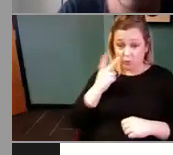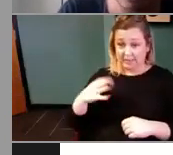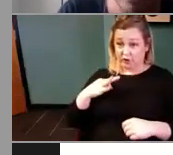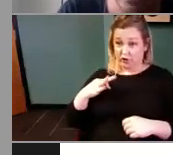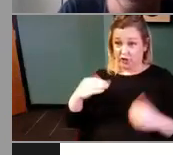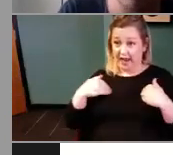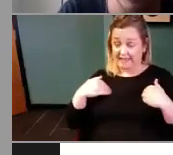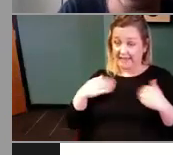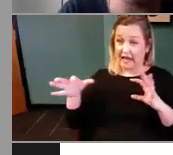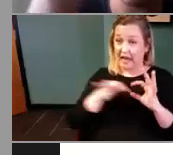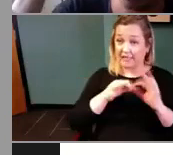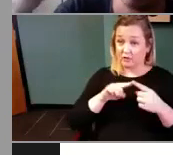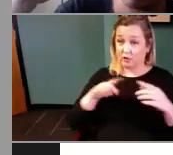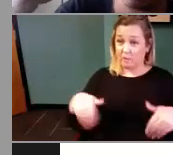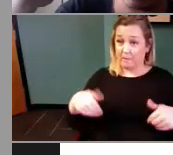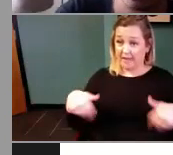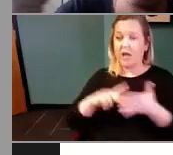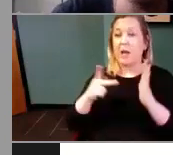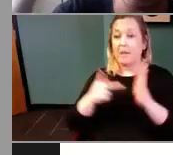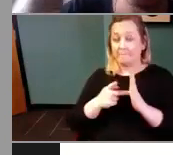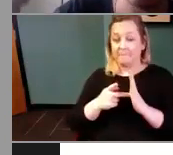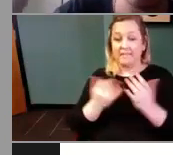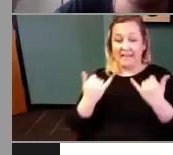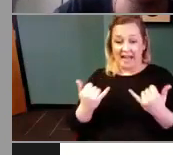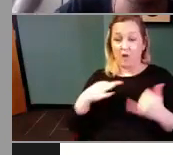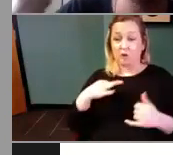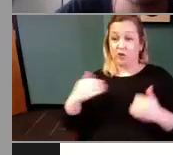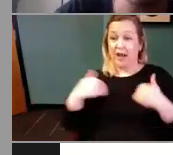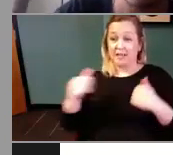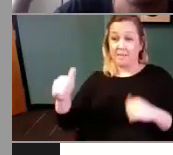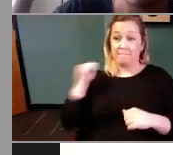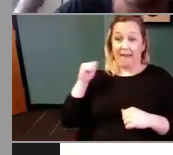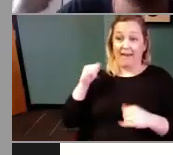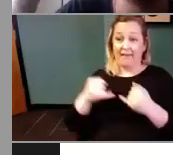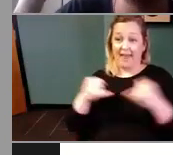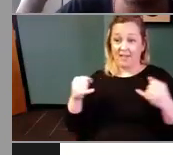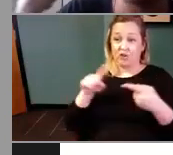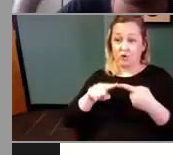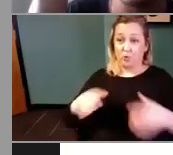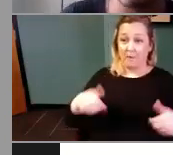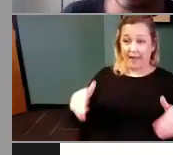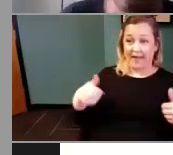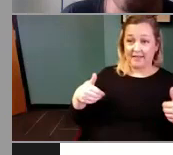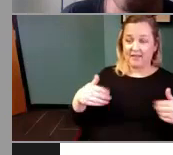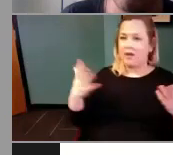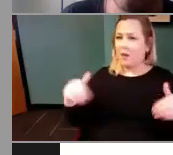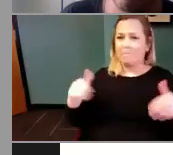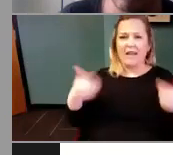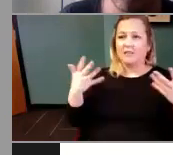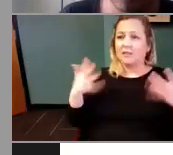edge to pants and pants has already been discovered. So in that scenario, this is not a cyclic graph,